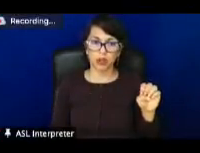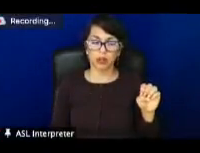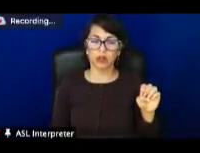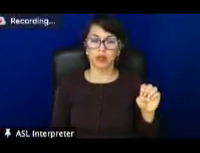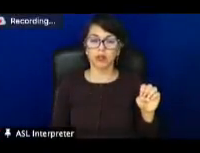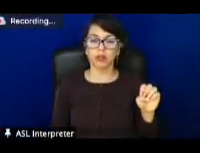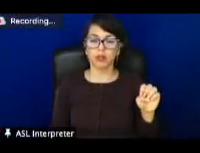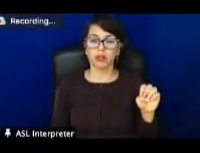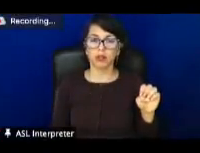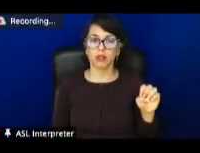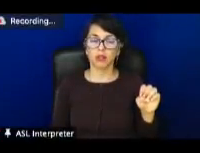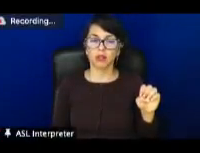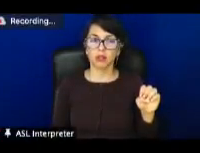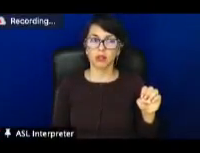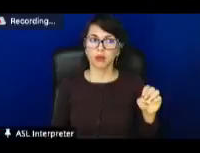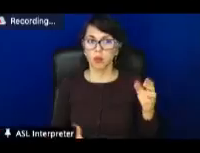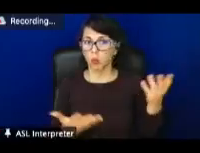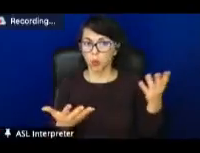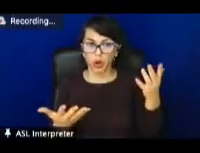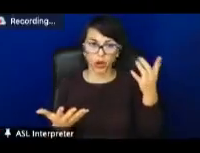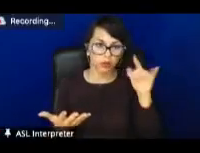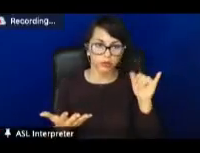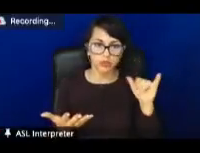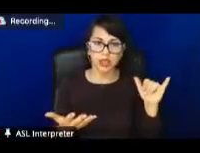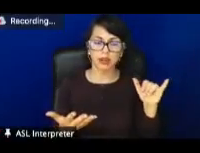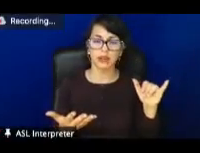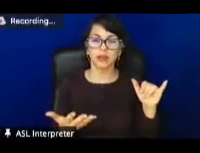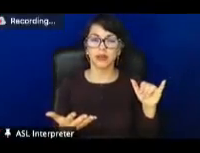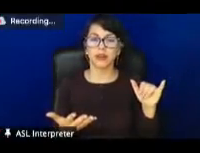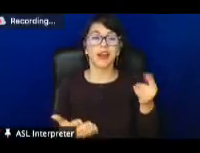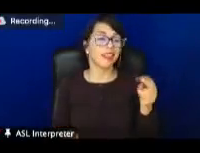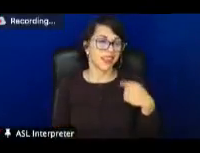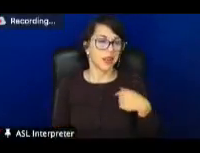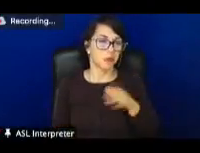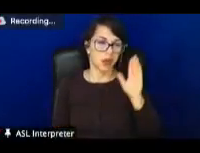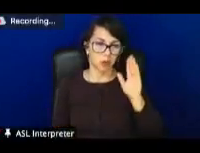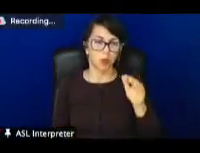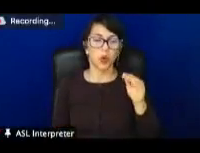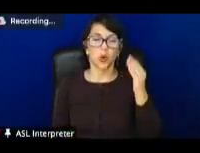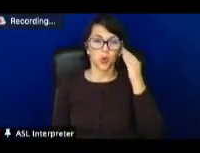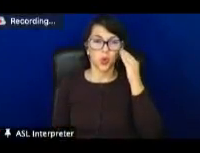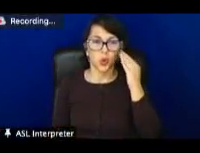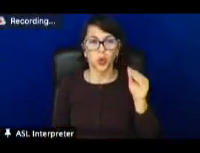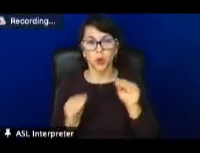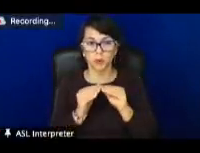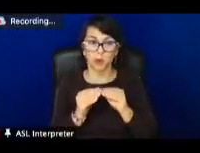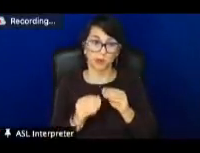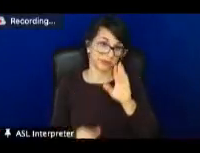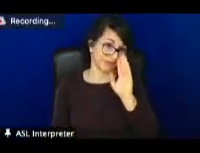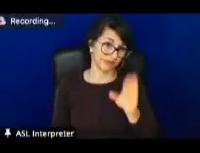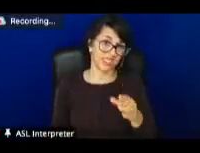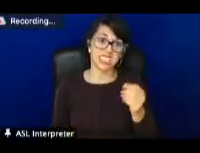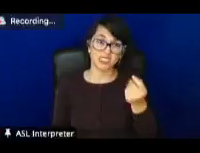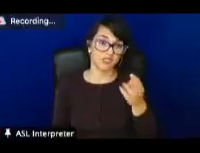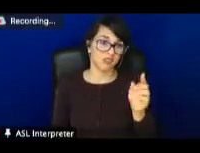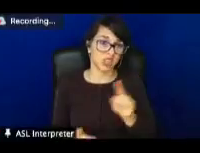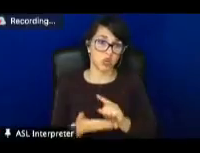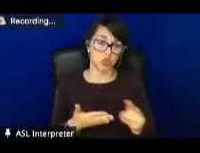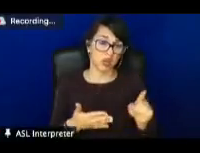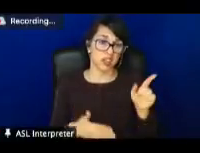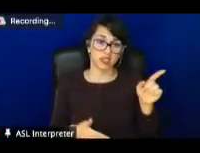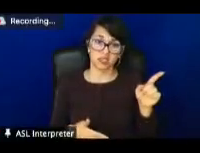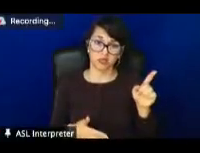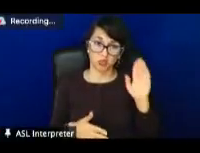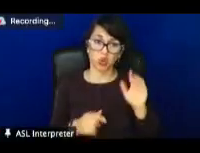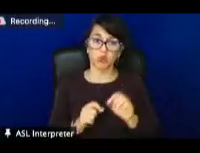point we'll know a bit more. Quite frankly, it's only a couple of weeks from now, and there might be a need